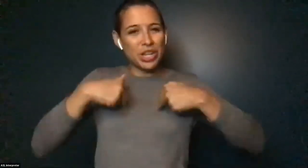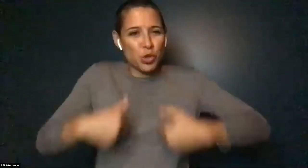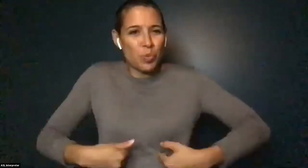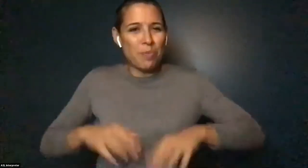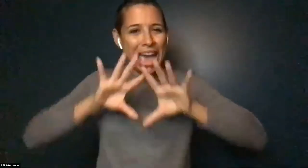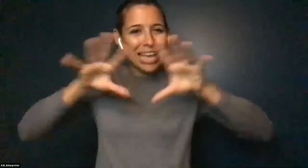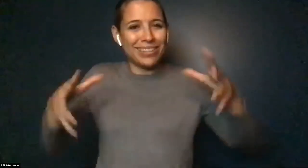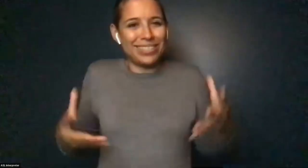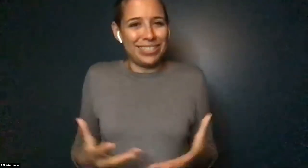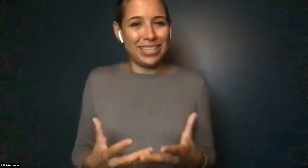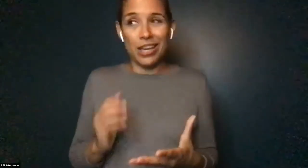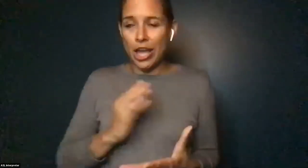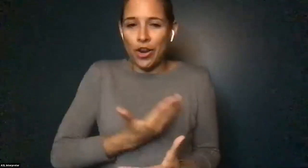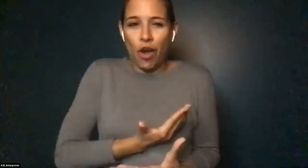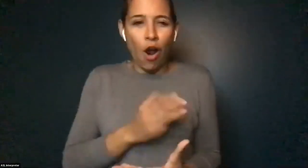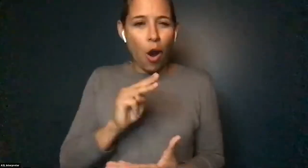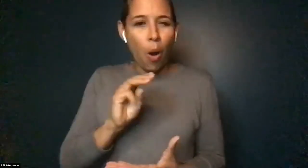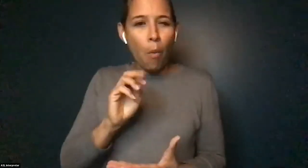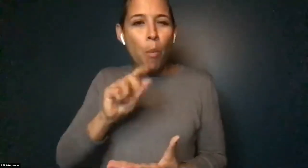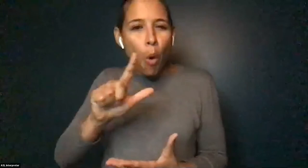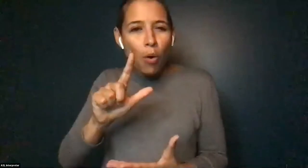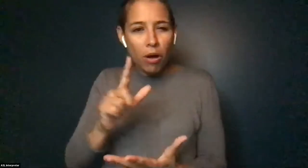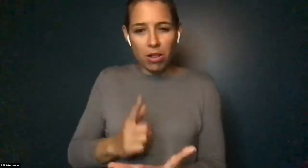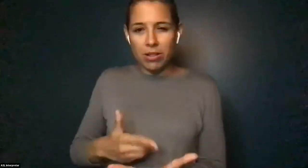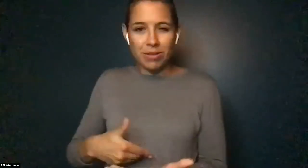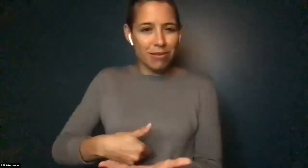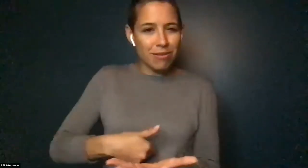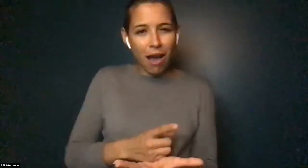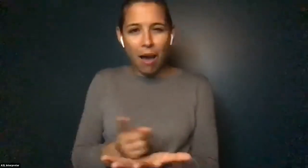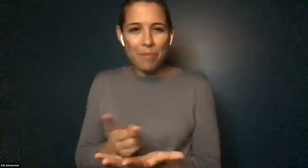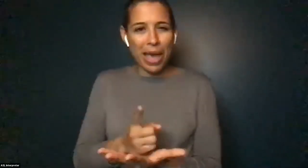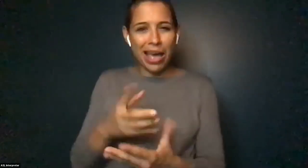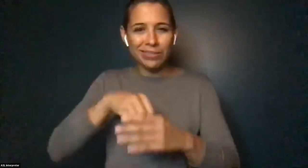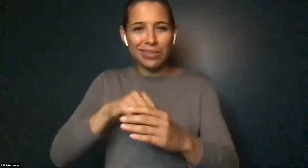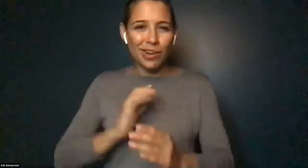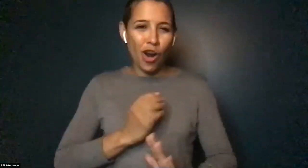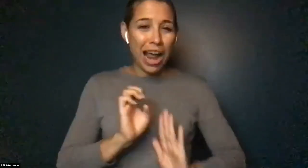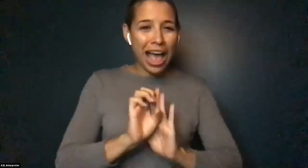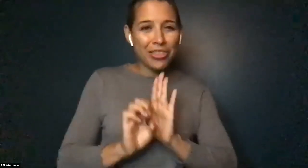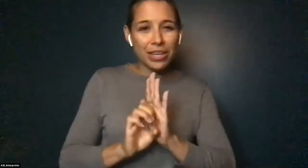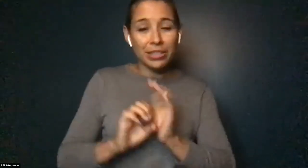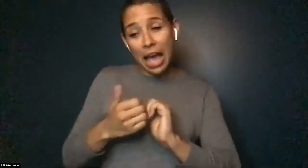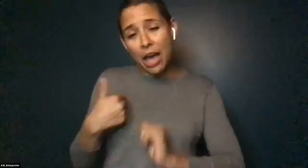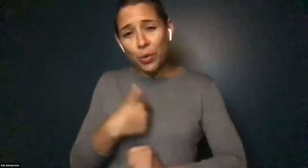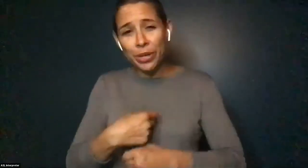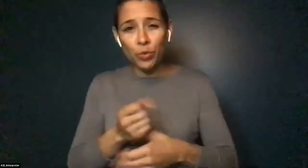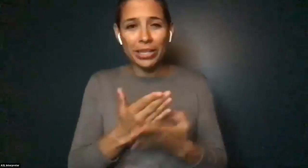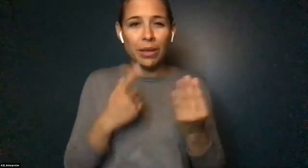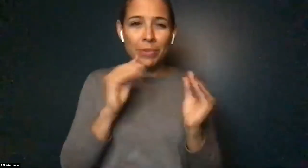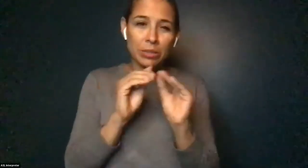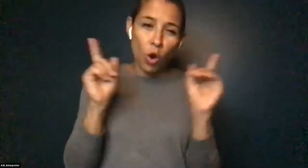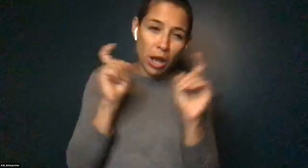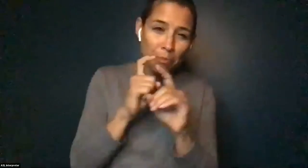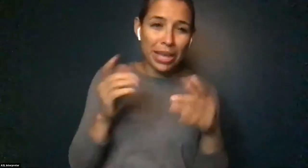compass or ethics? Um, how, how do we create something that's more complex in between good and evil?